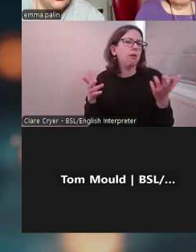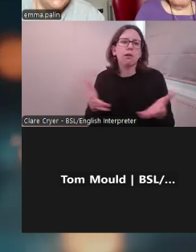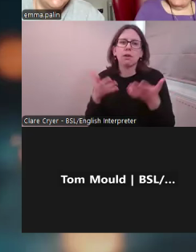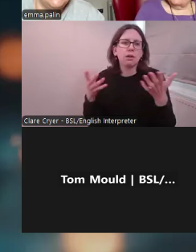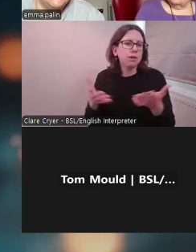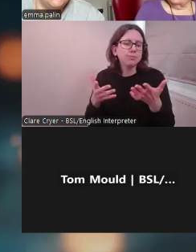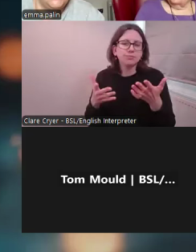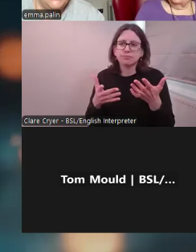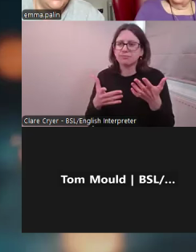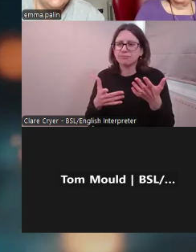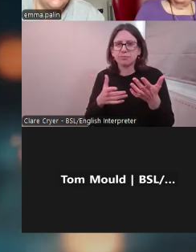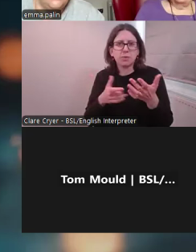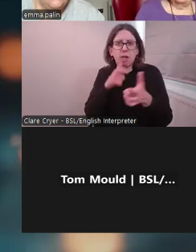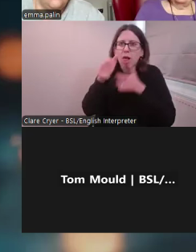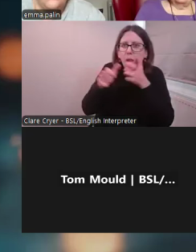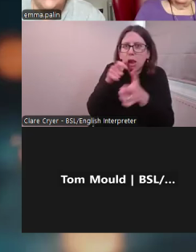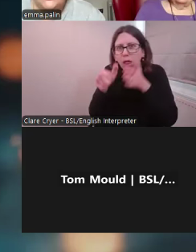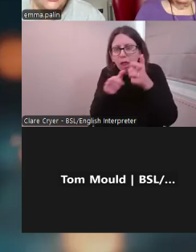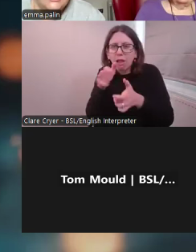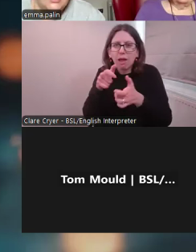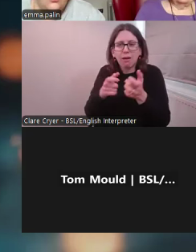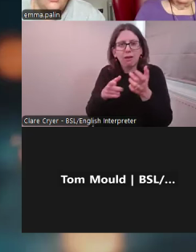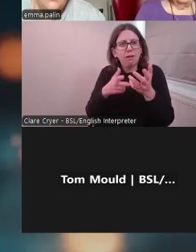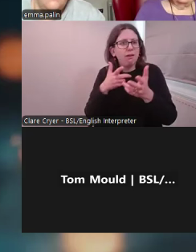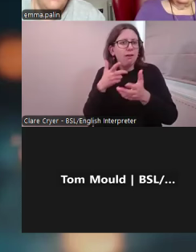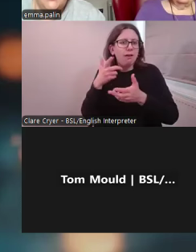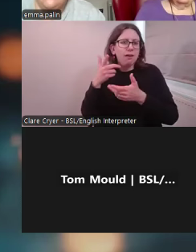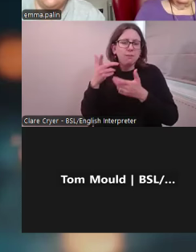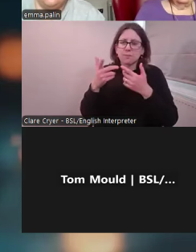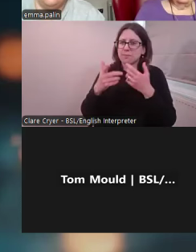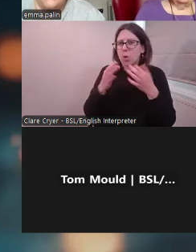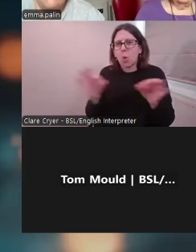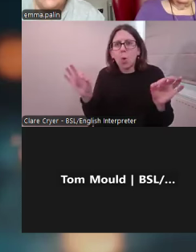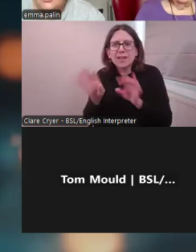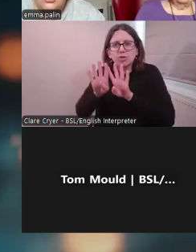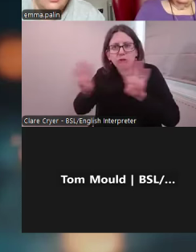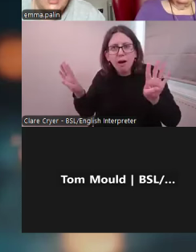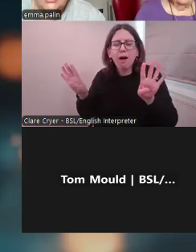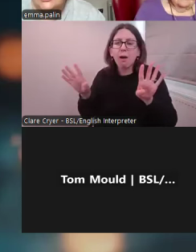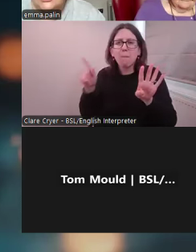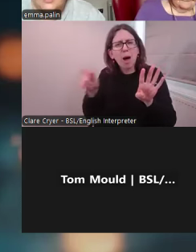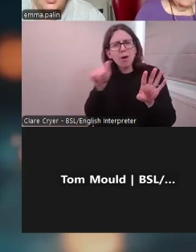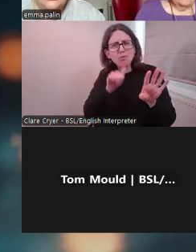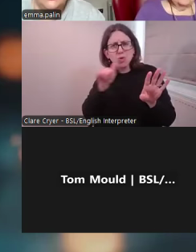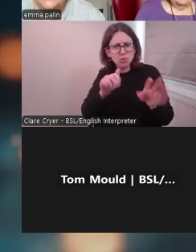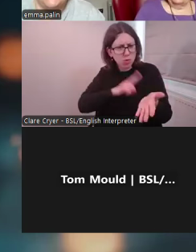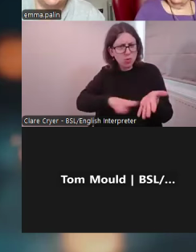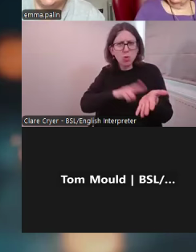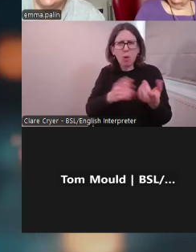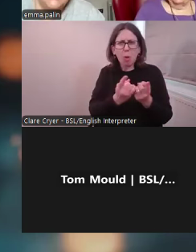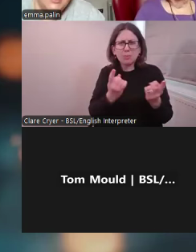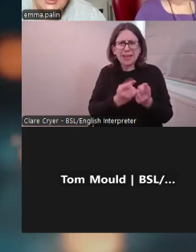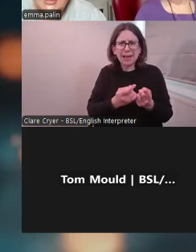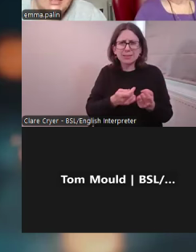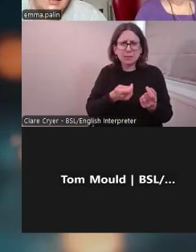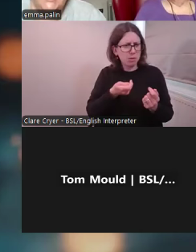tongue twisters, we had orchestras that were made from everyday objects, looks like pots and pans,